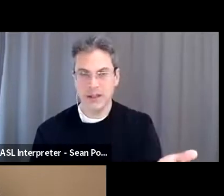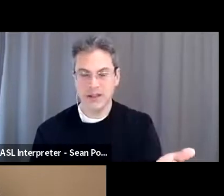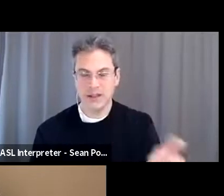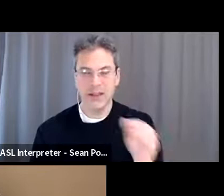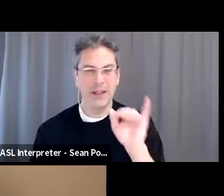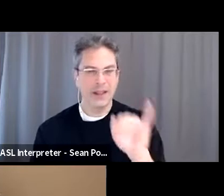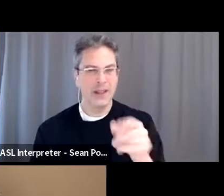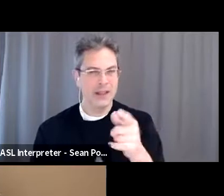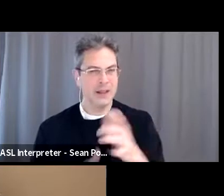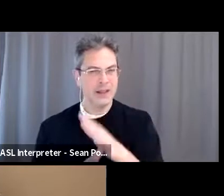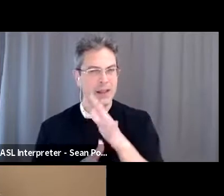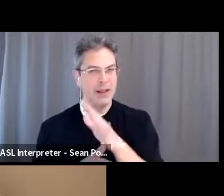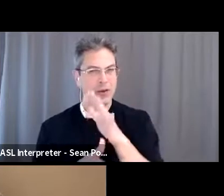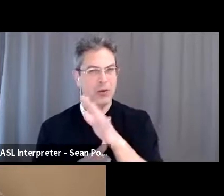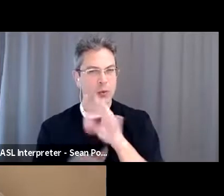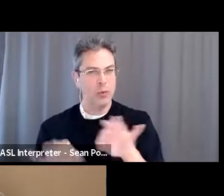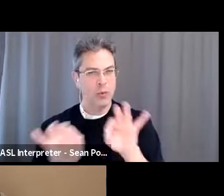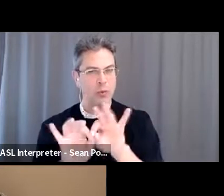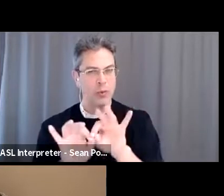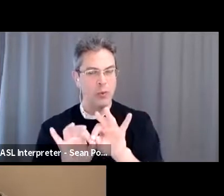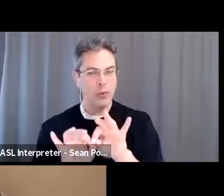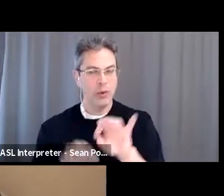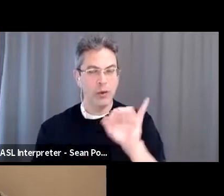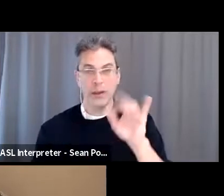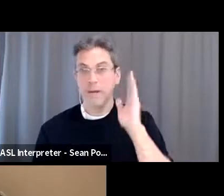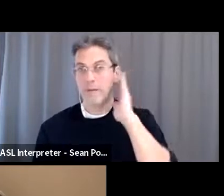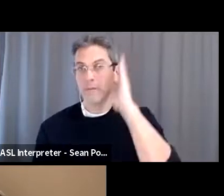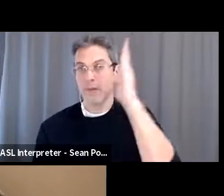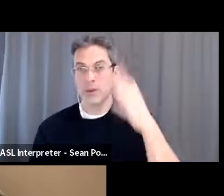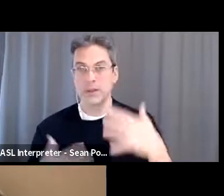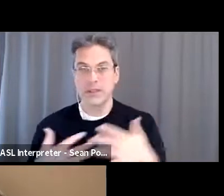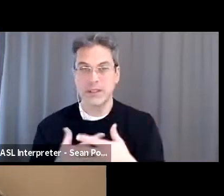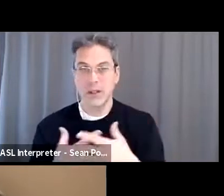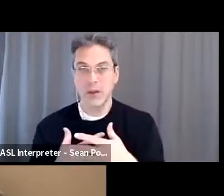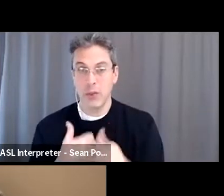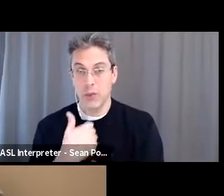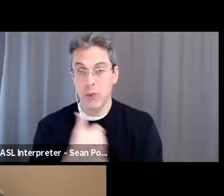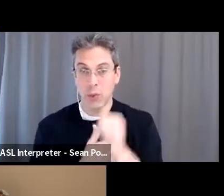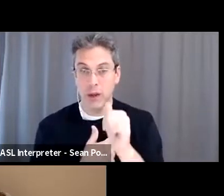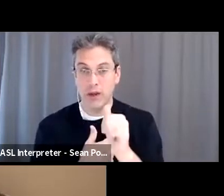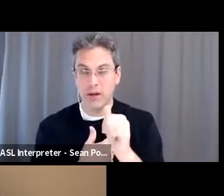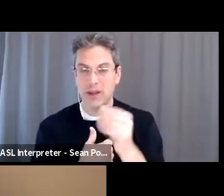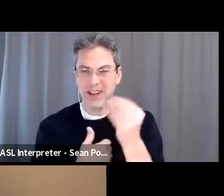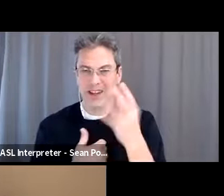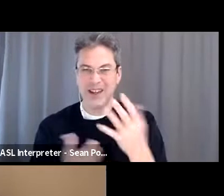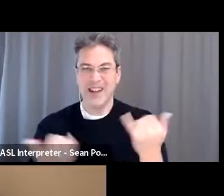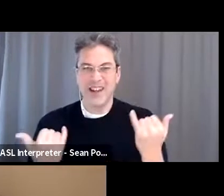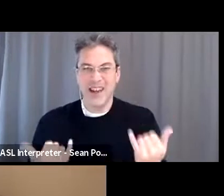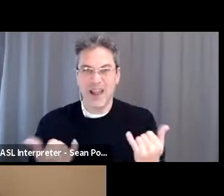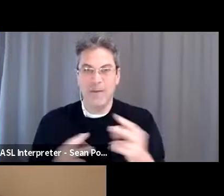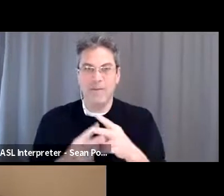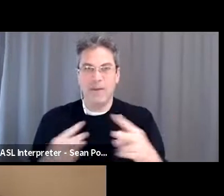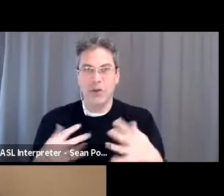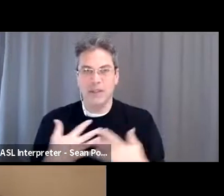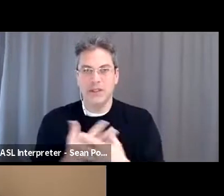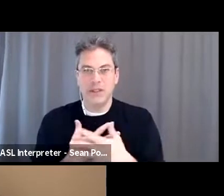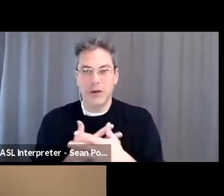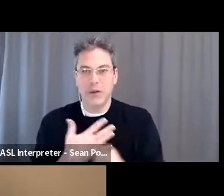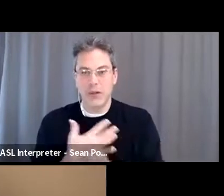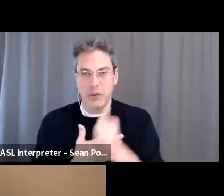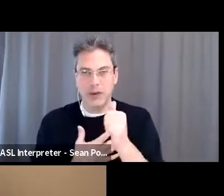that this is not only this future very scary threat. Today, it already is a scary threat that we're all living through. Thanks.